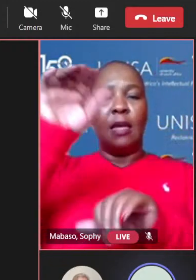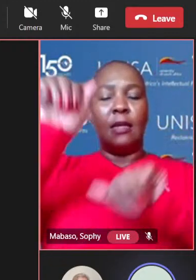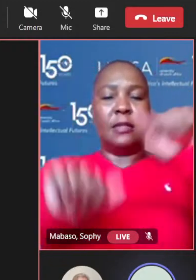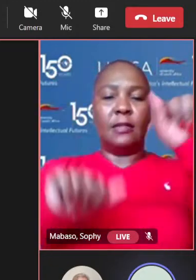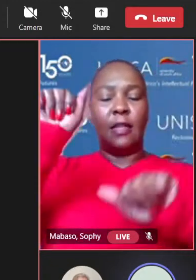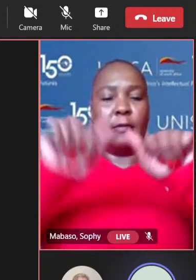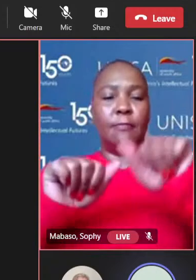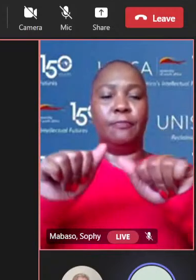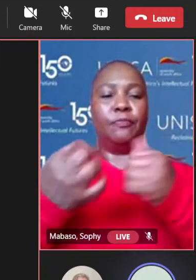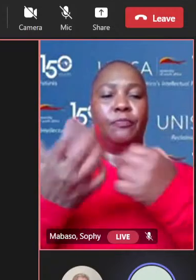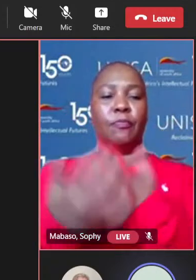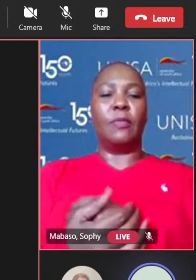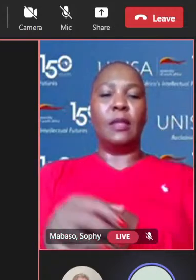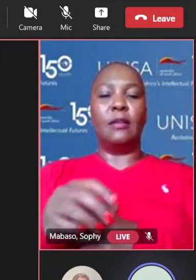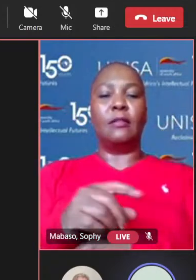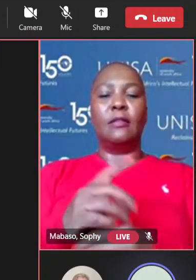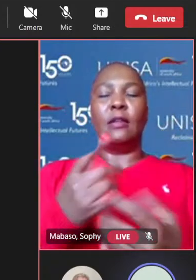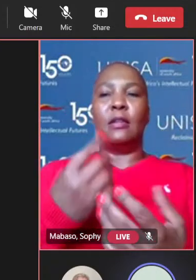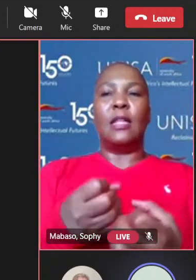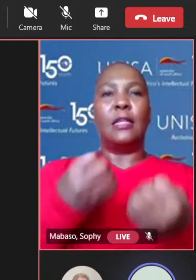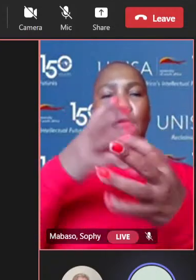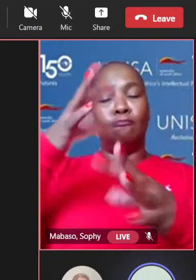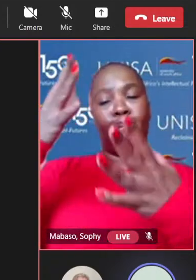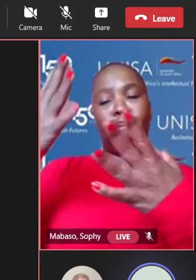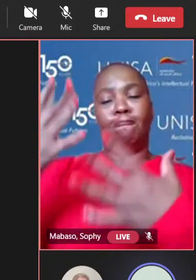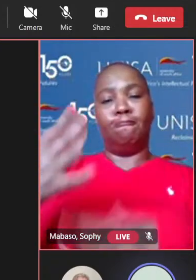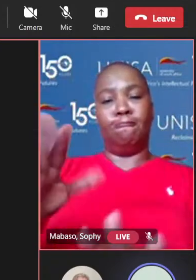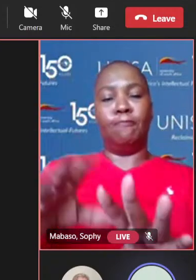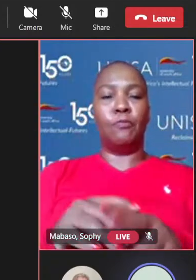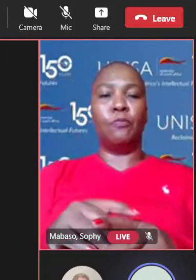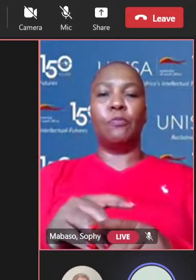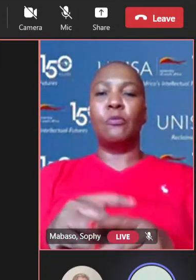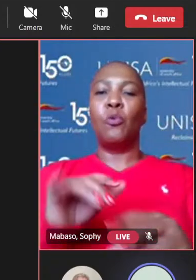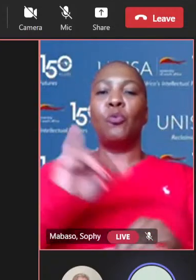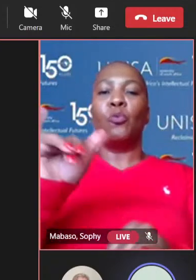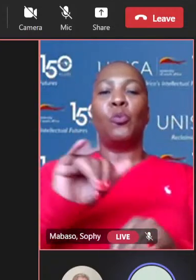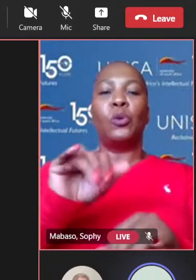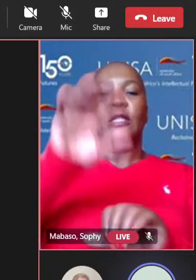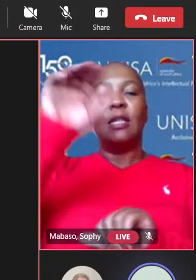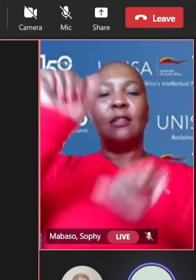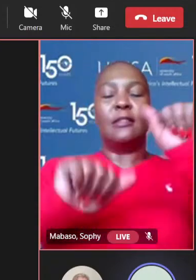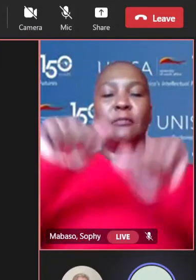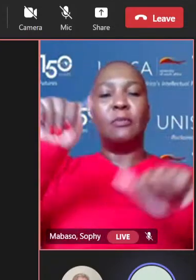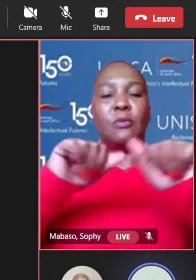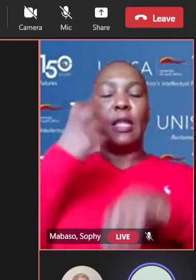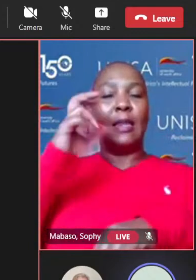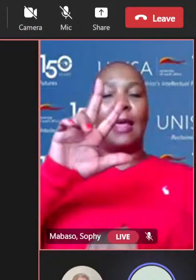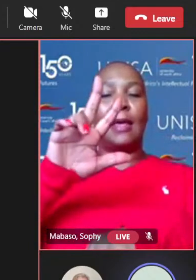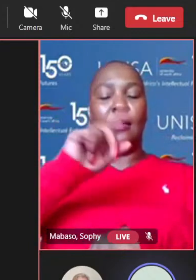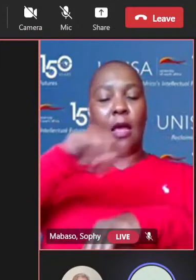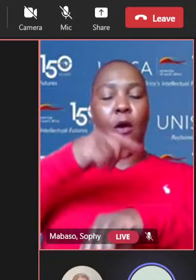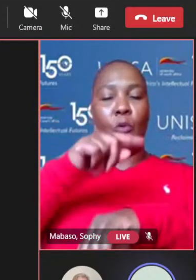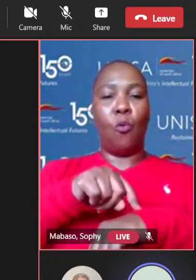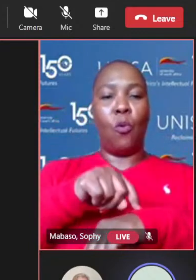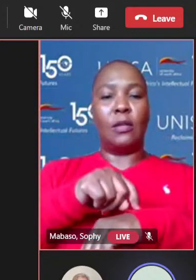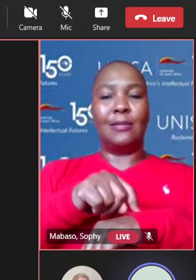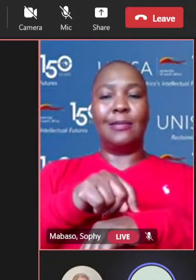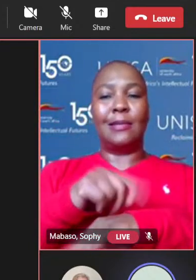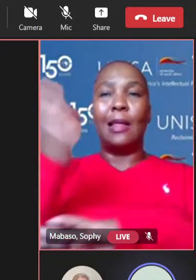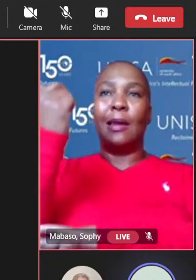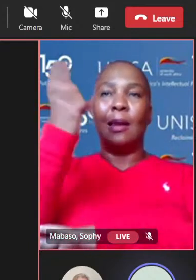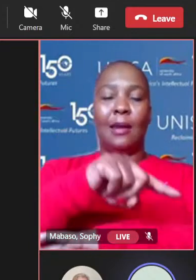already told you about types of assessments that you have. So these 8 hours you need to per day. Okay, so then